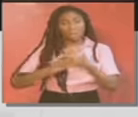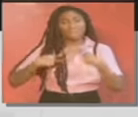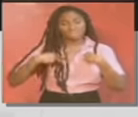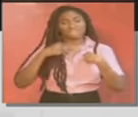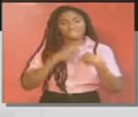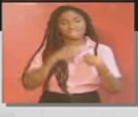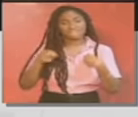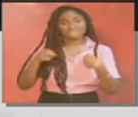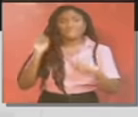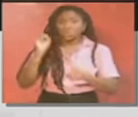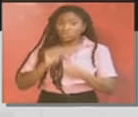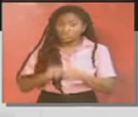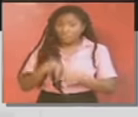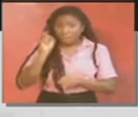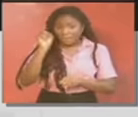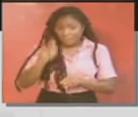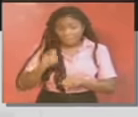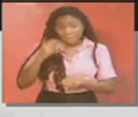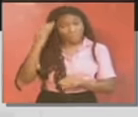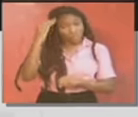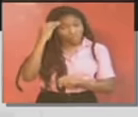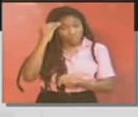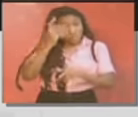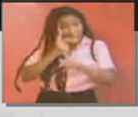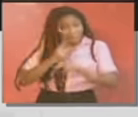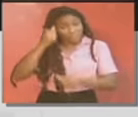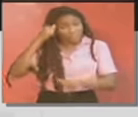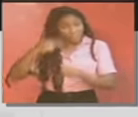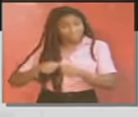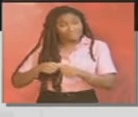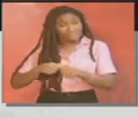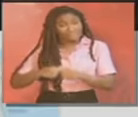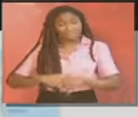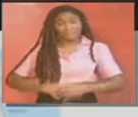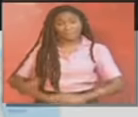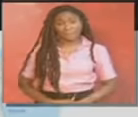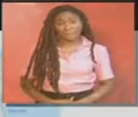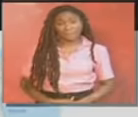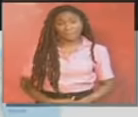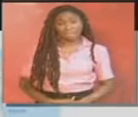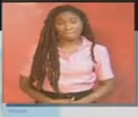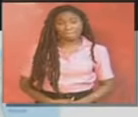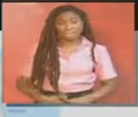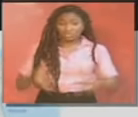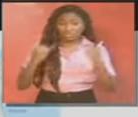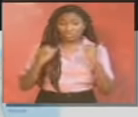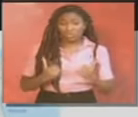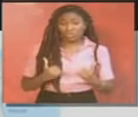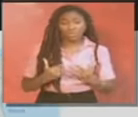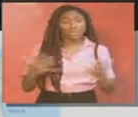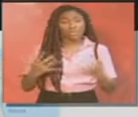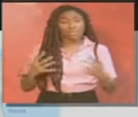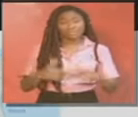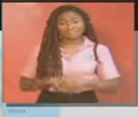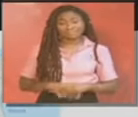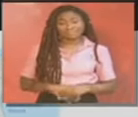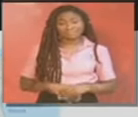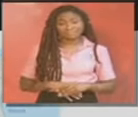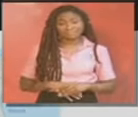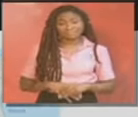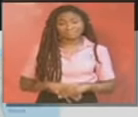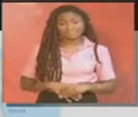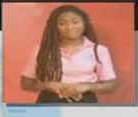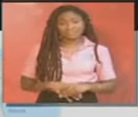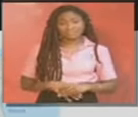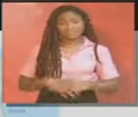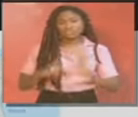of COVID-19 and potential fatality. Next slide, please. What we're going to go into now is a sequence just showing